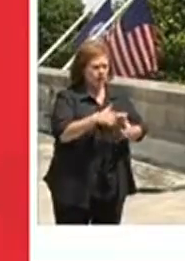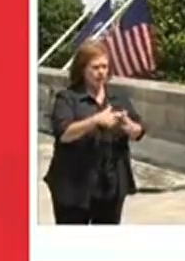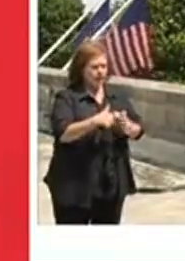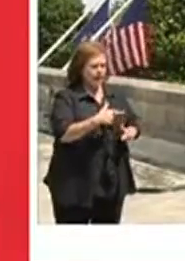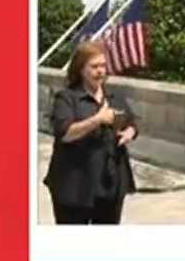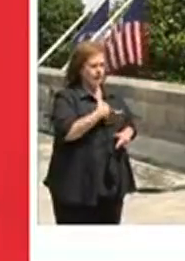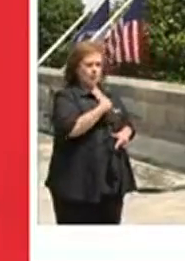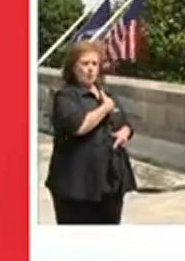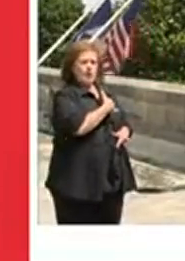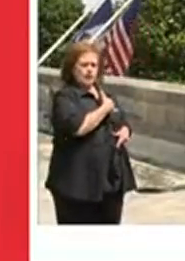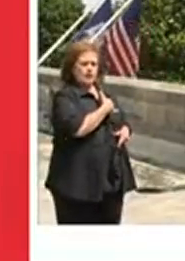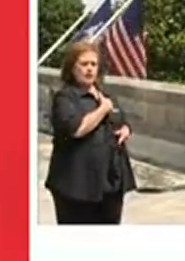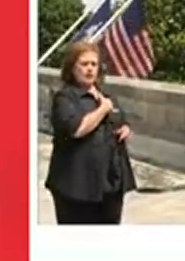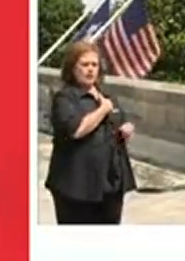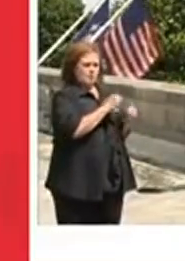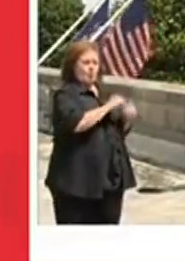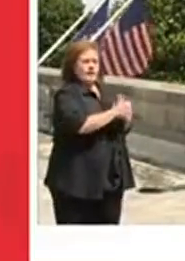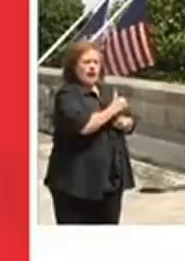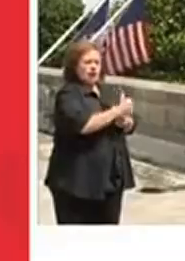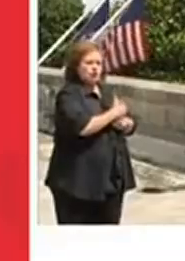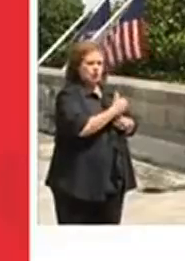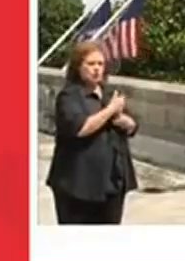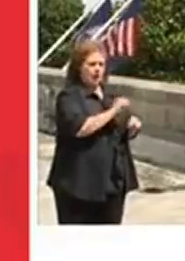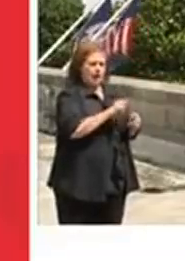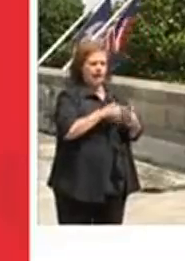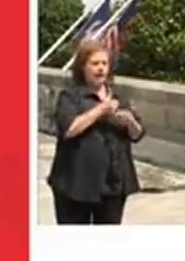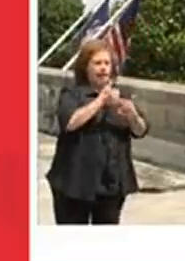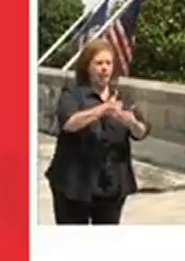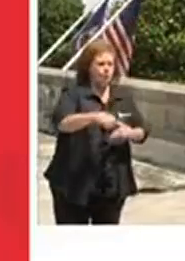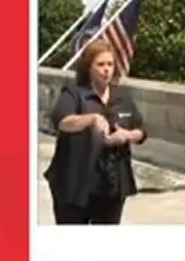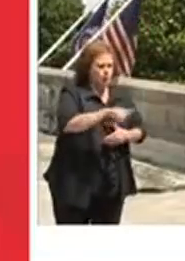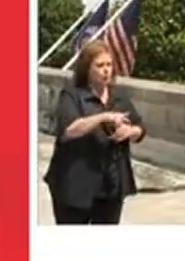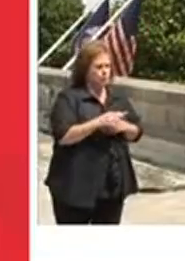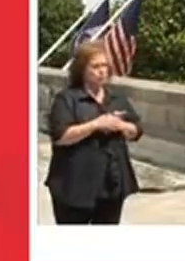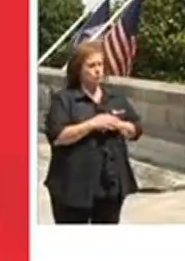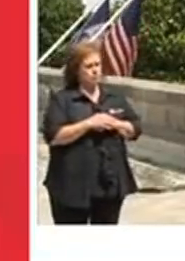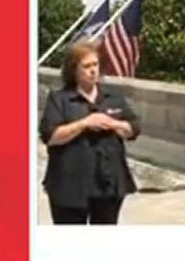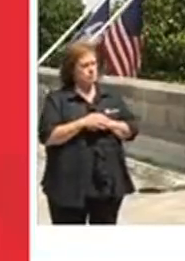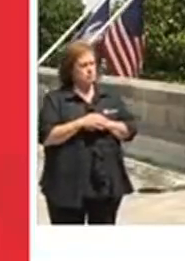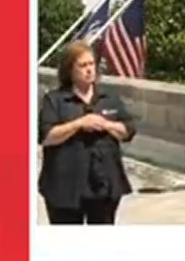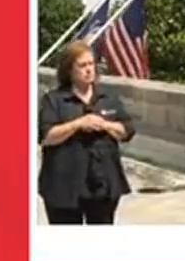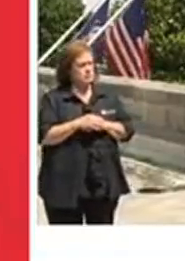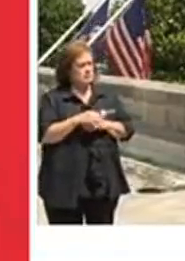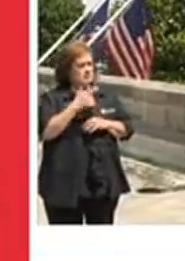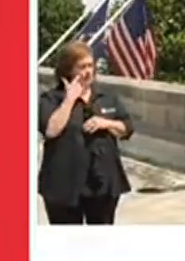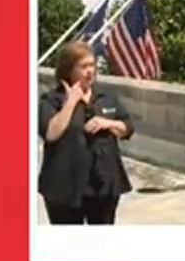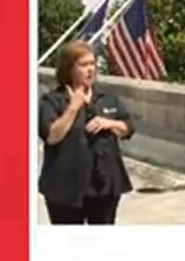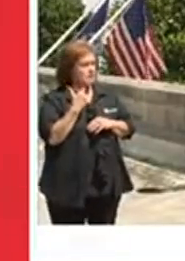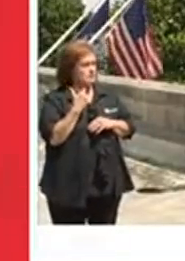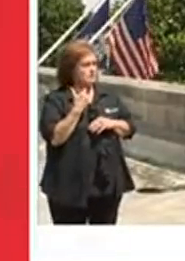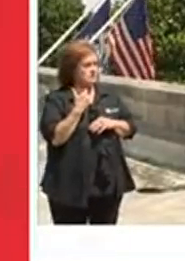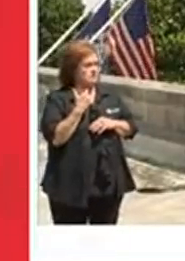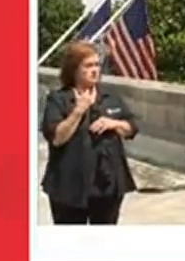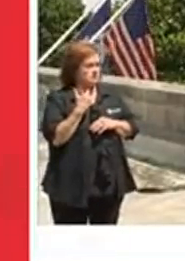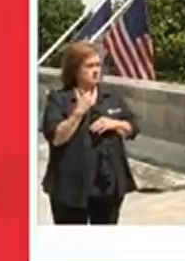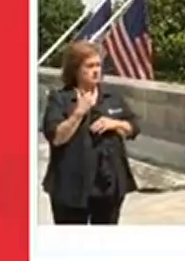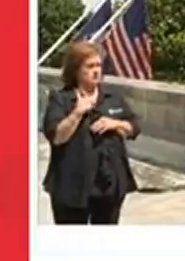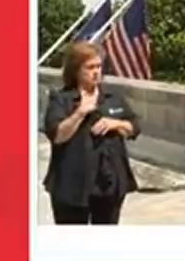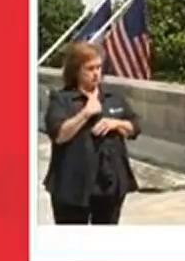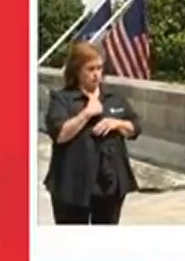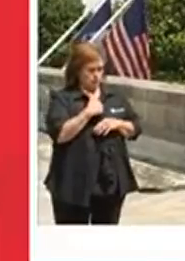an attempt to save you or your loved ones. And because we are currently dealing with a current public